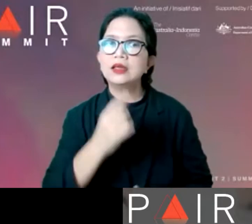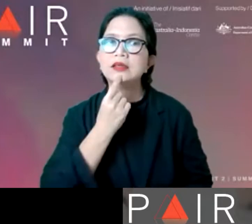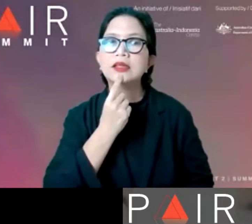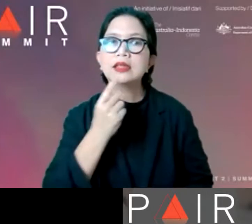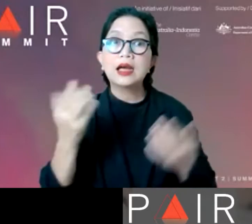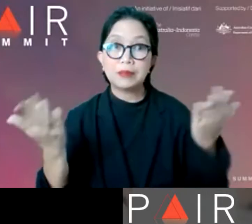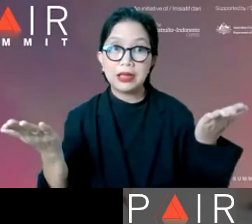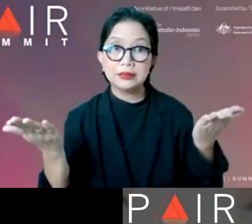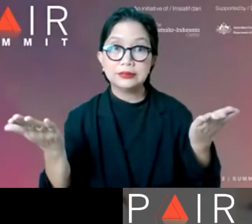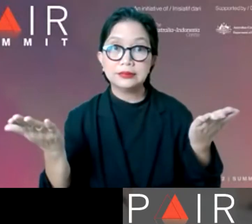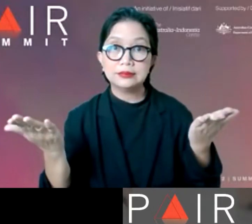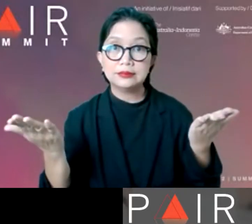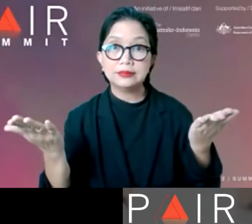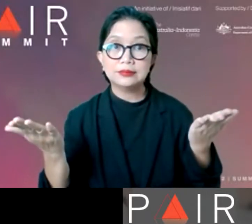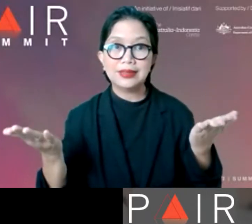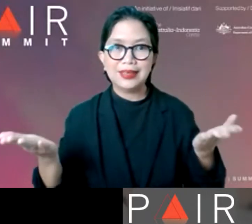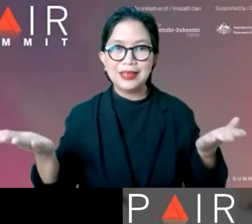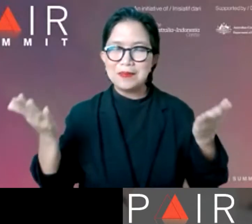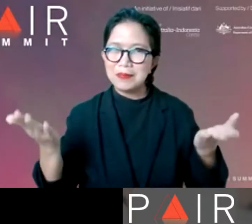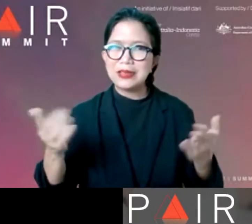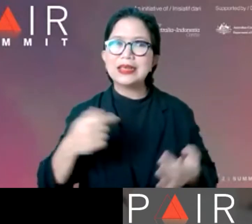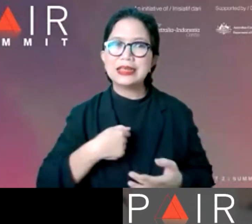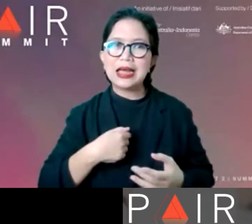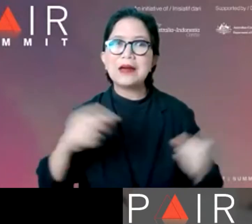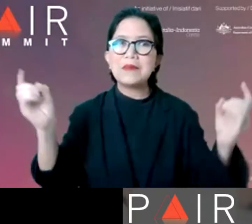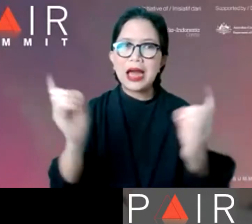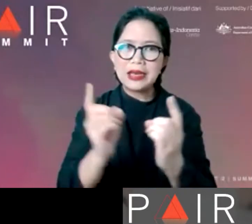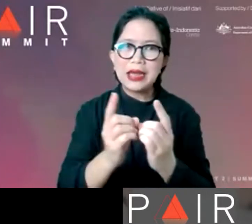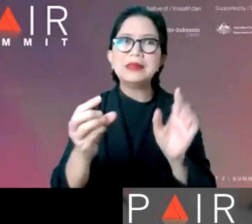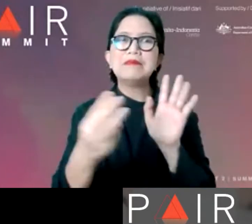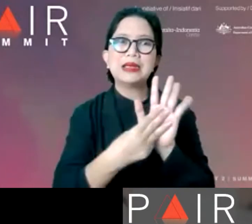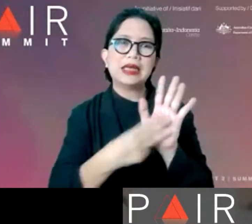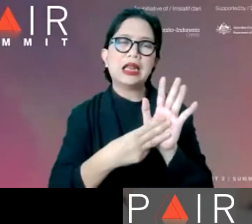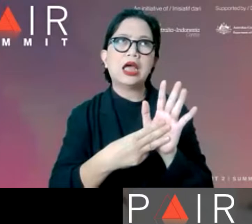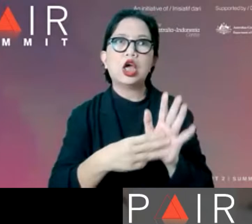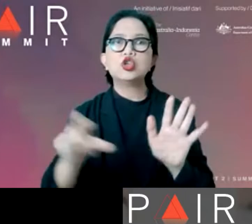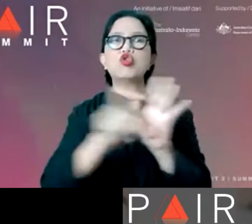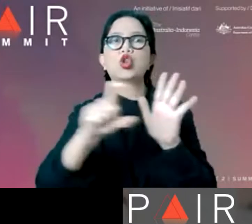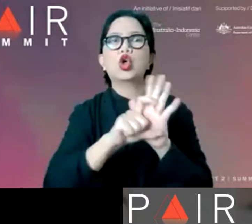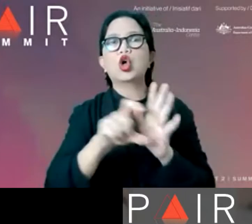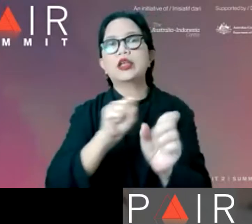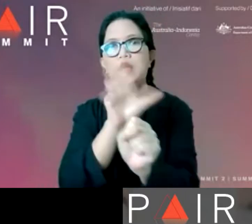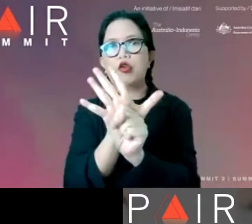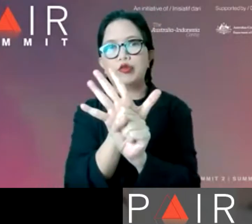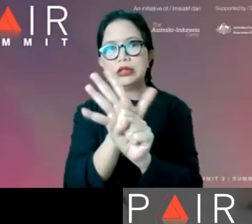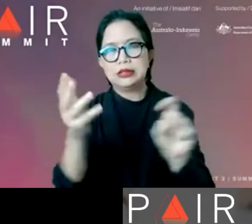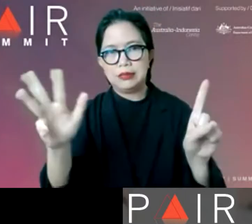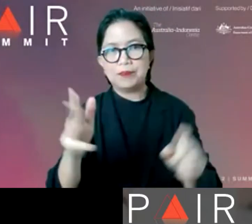address issues such as COVID. And so I guess the question back to us